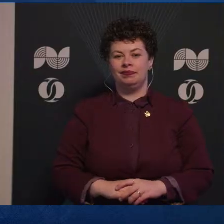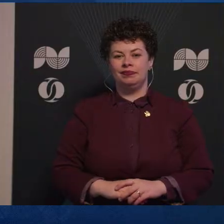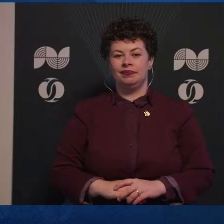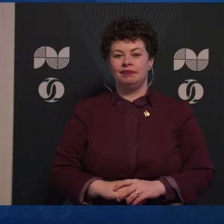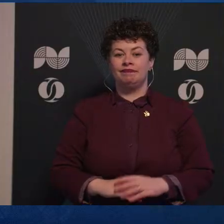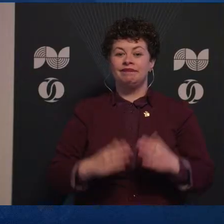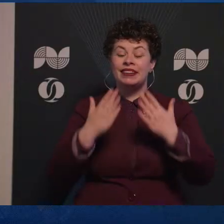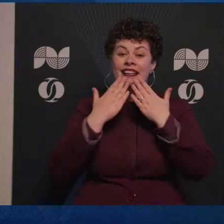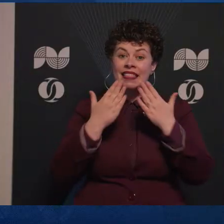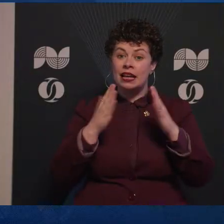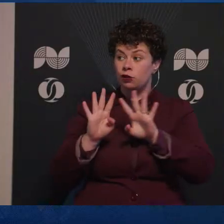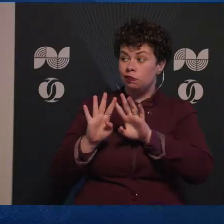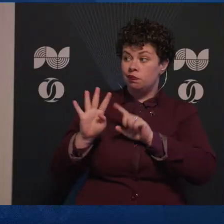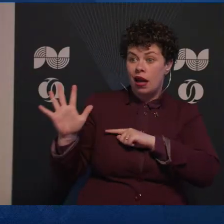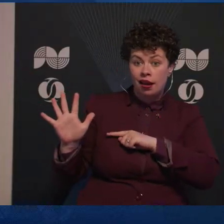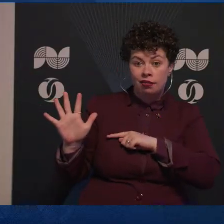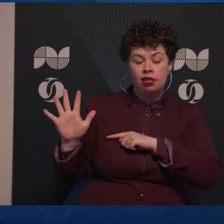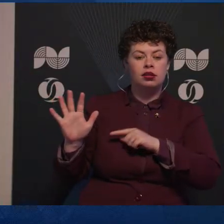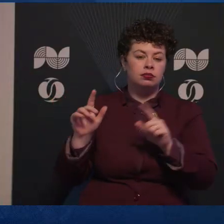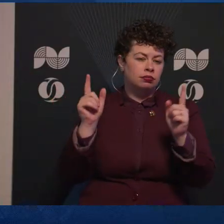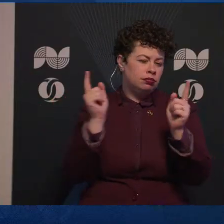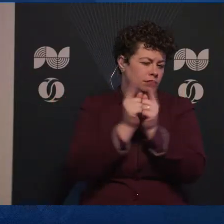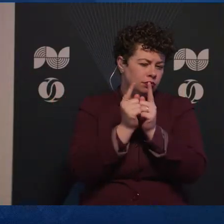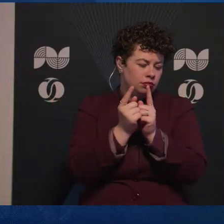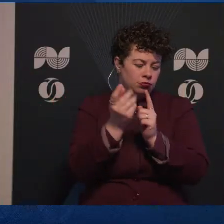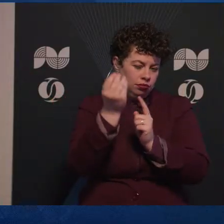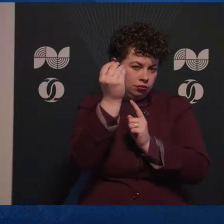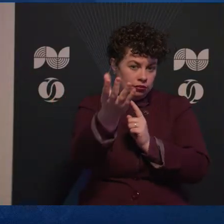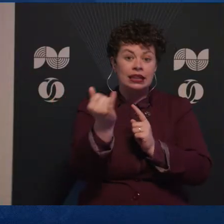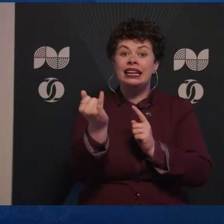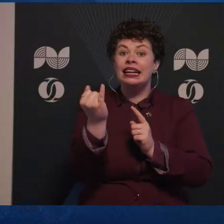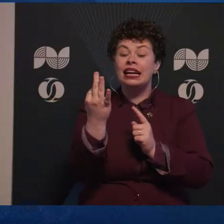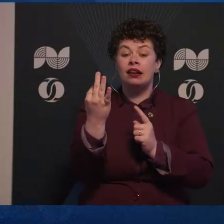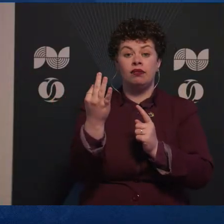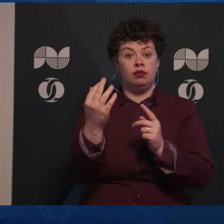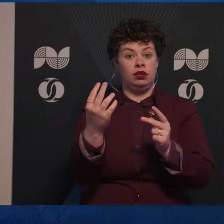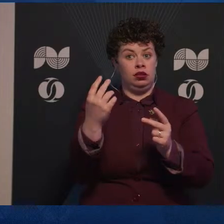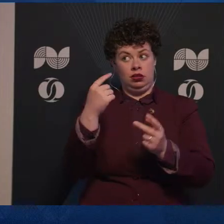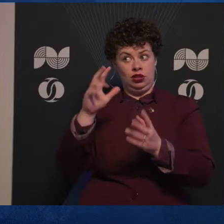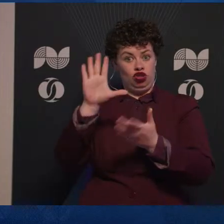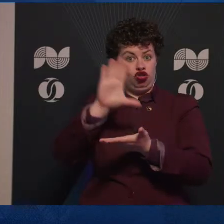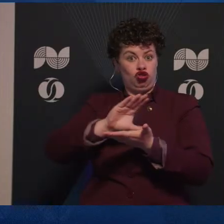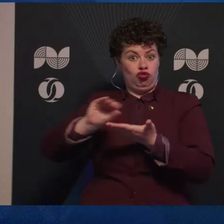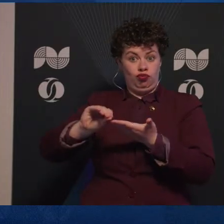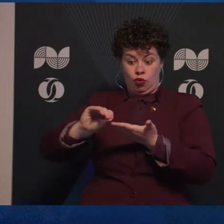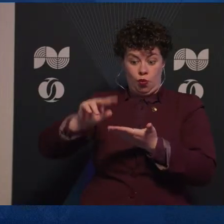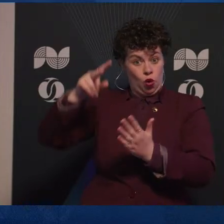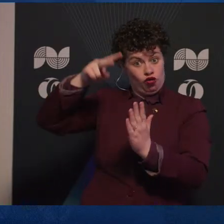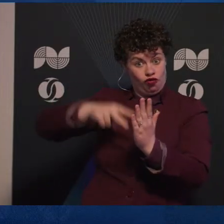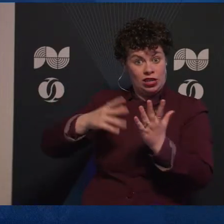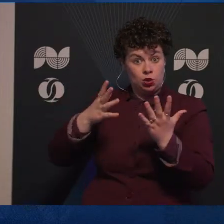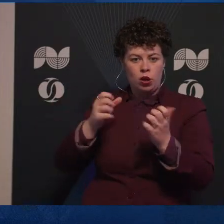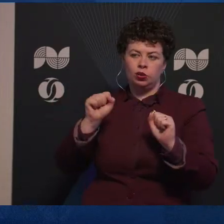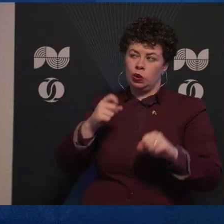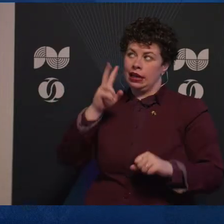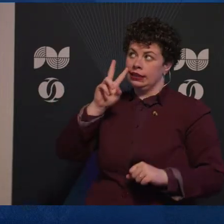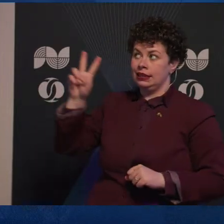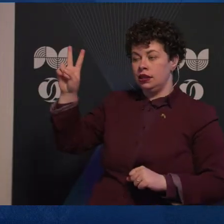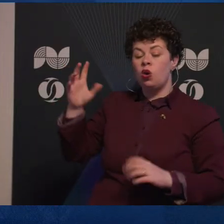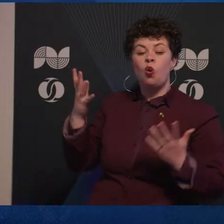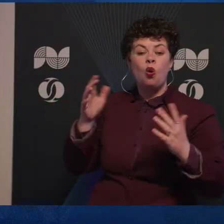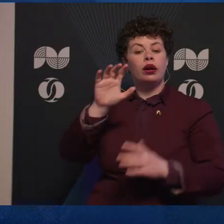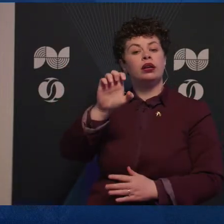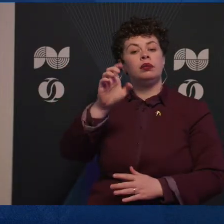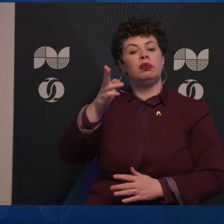Thank you to our panellists. Just let me very briefly say, if you want to see the full transition report, I think we're going to put the link up on the screen, but you can just find it easily by